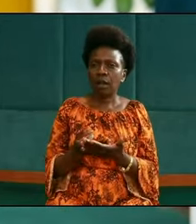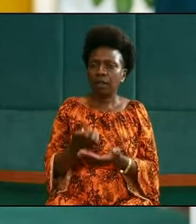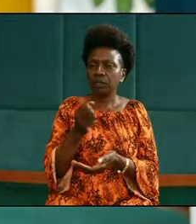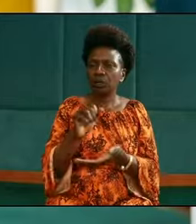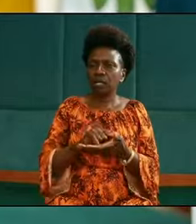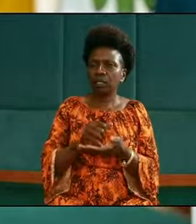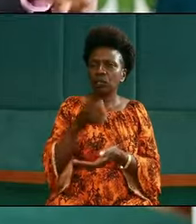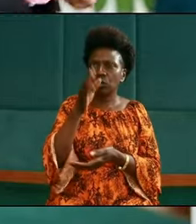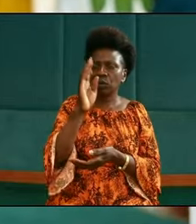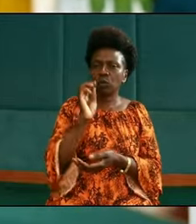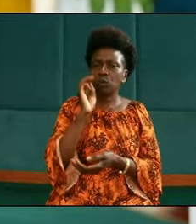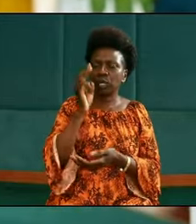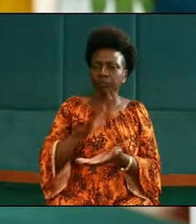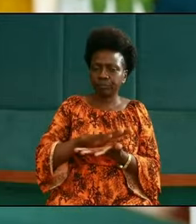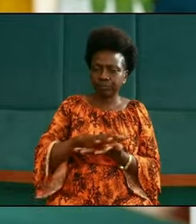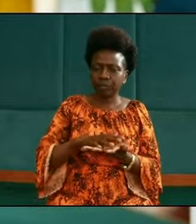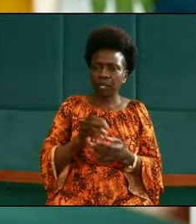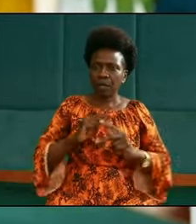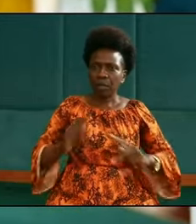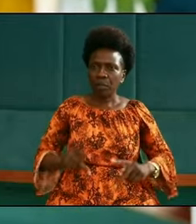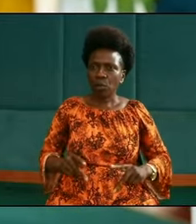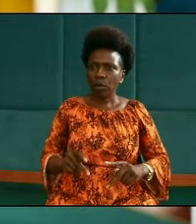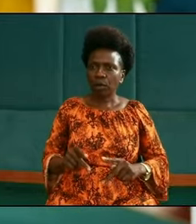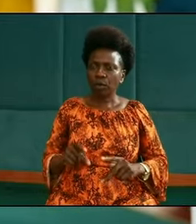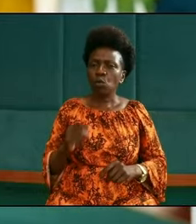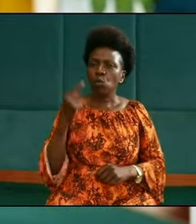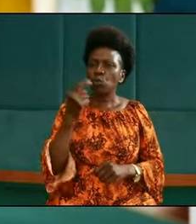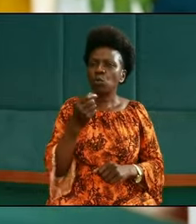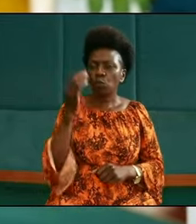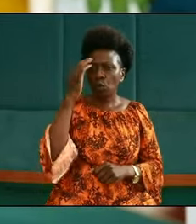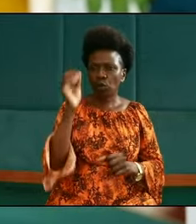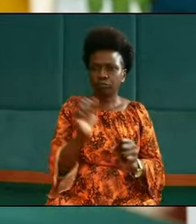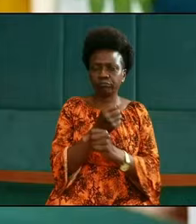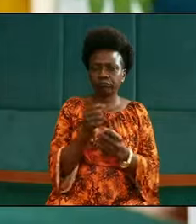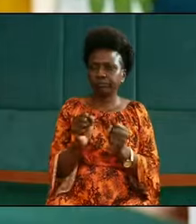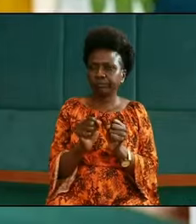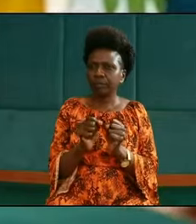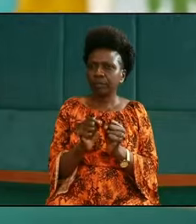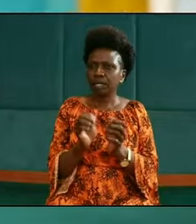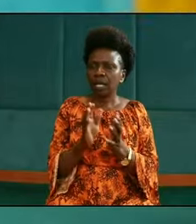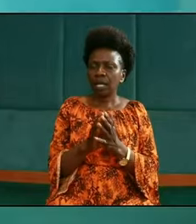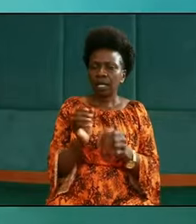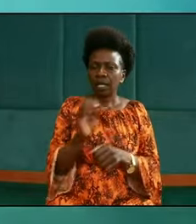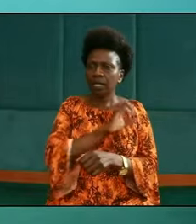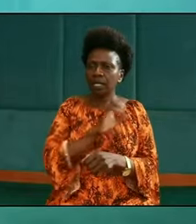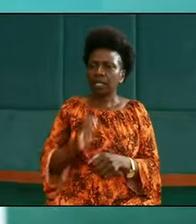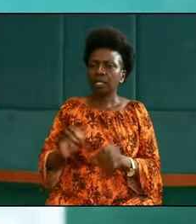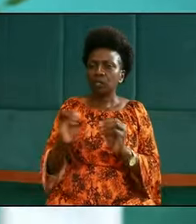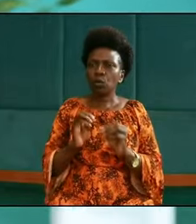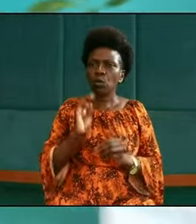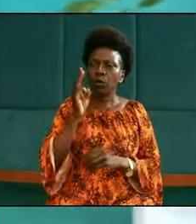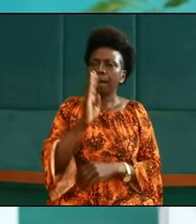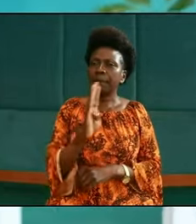that God would set up people he did not know. He would call them, and the Gentiles would